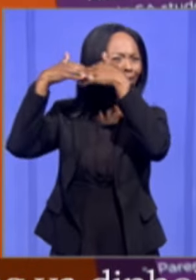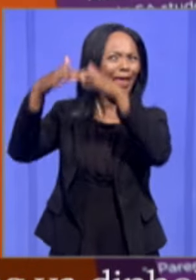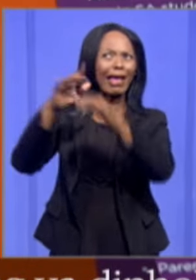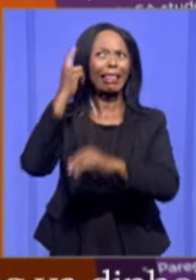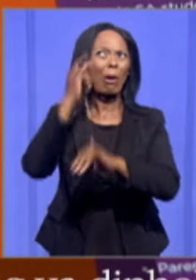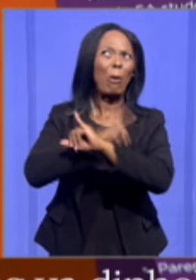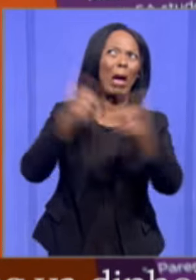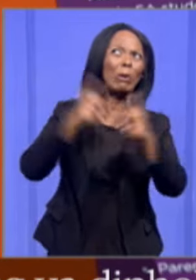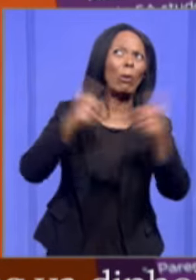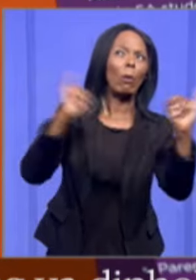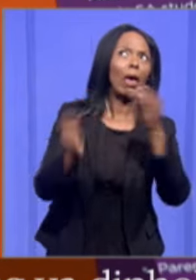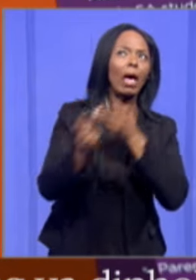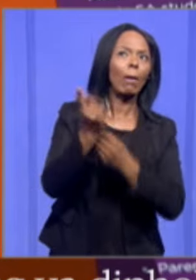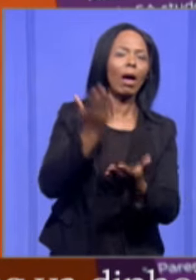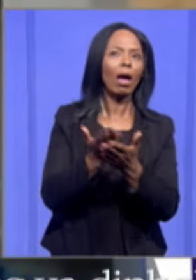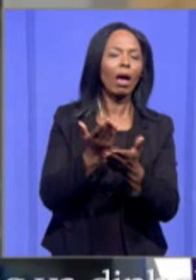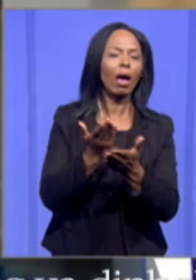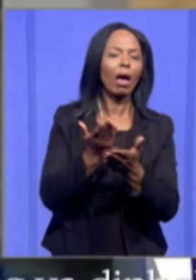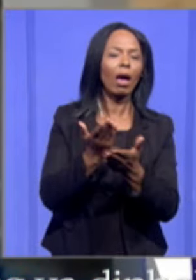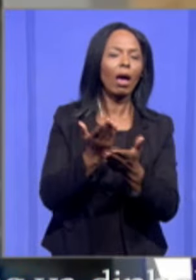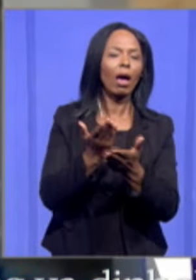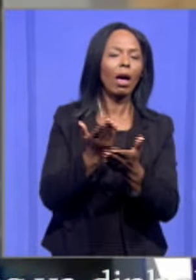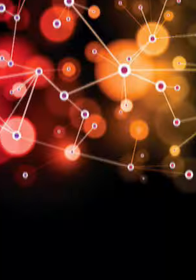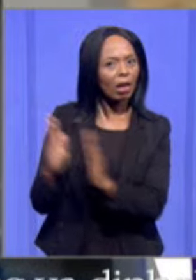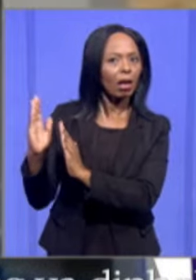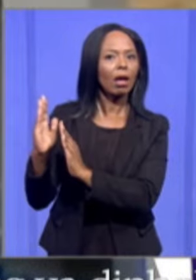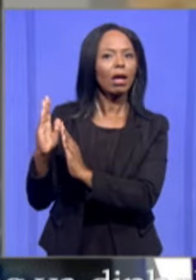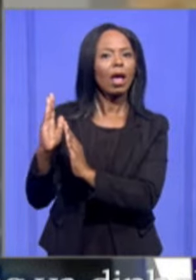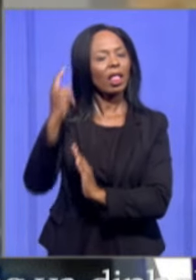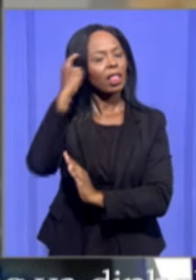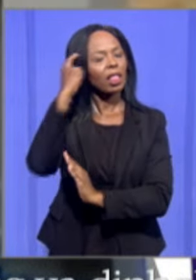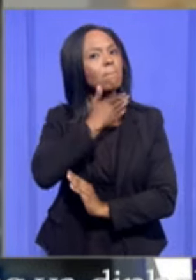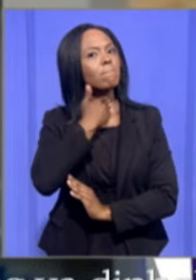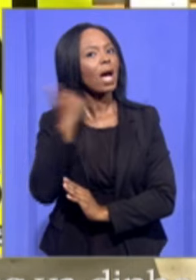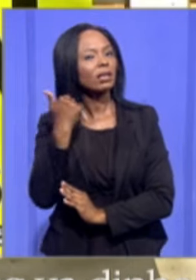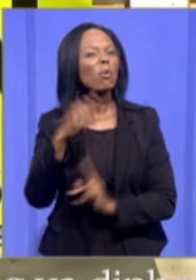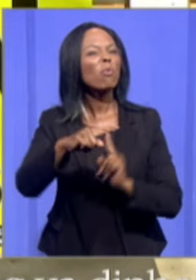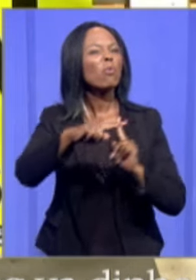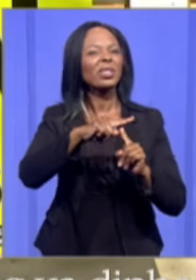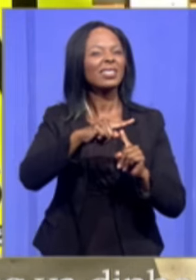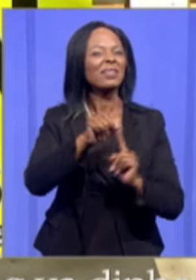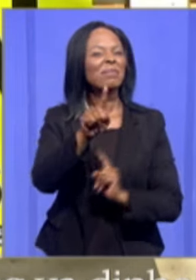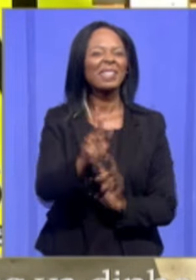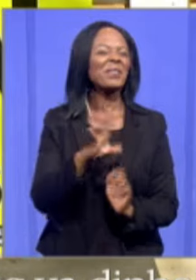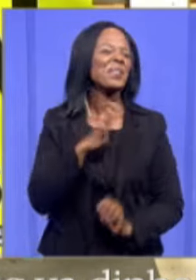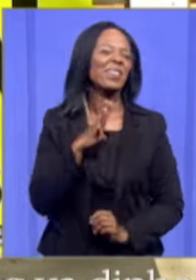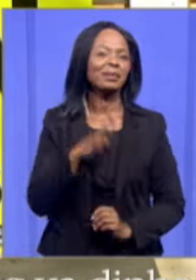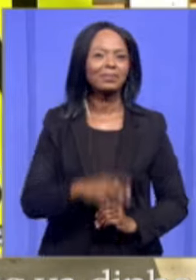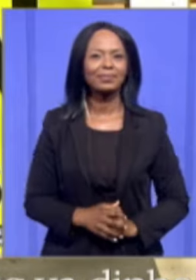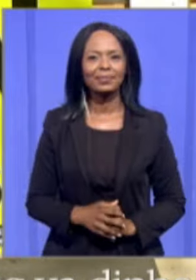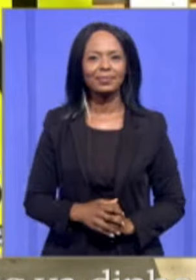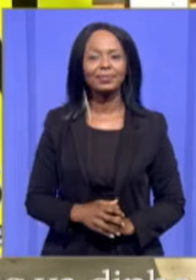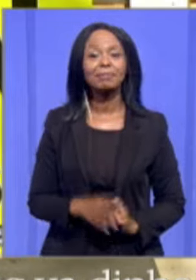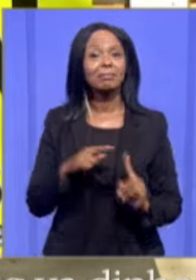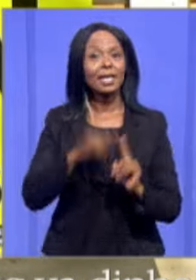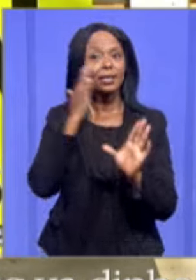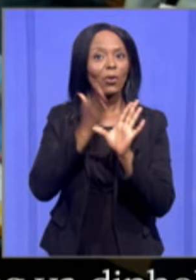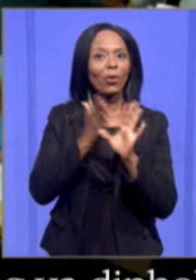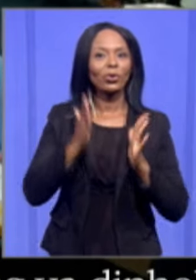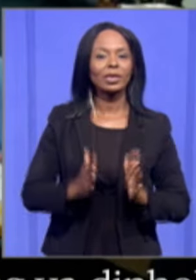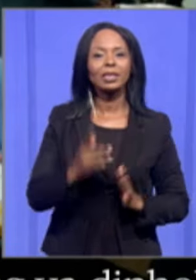happen. Very immobilizing. Rather, let's think to happen and be positive. Ngaka Robertson, arbarutwana ba class